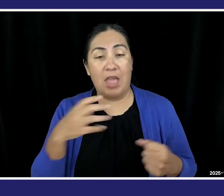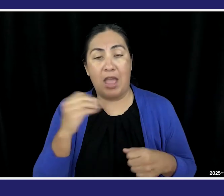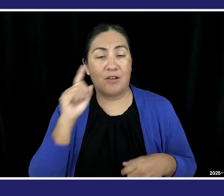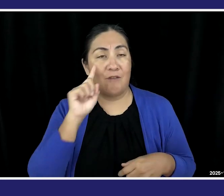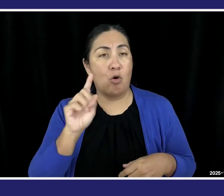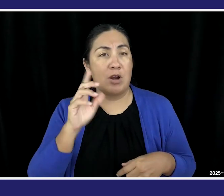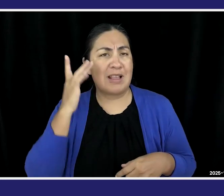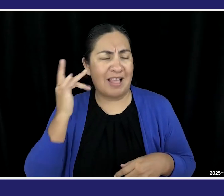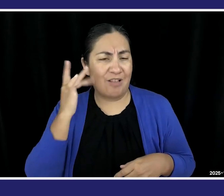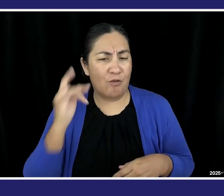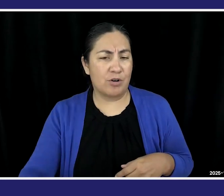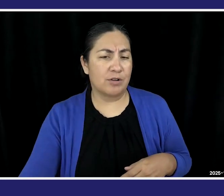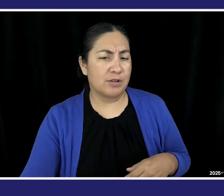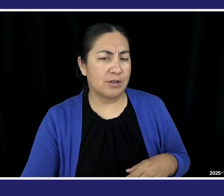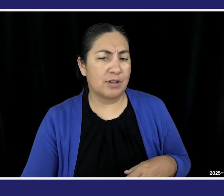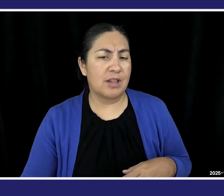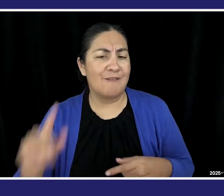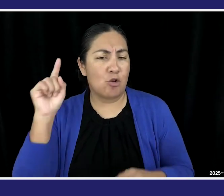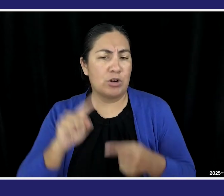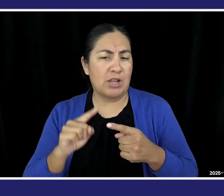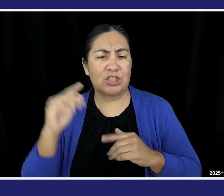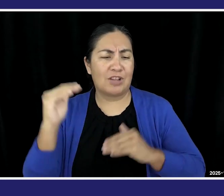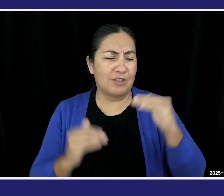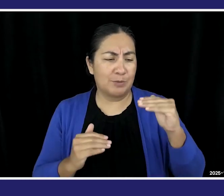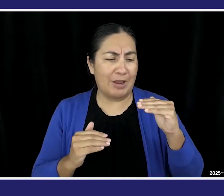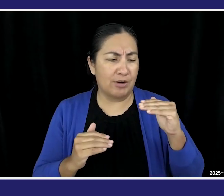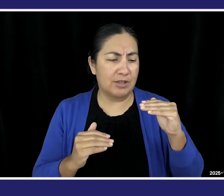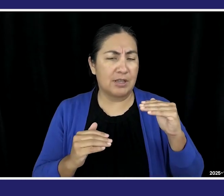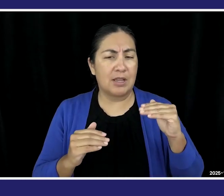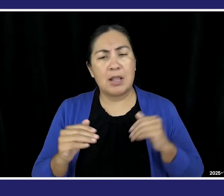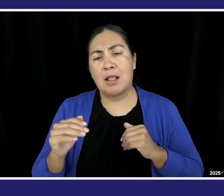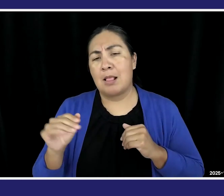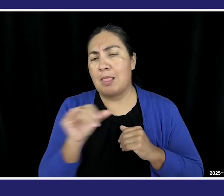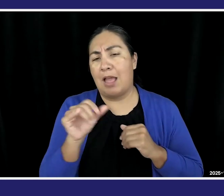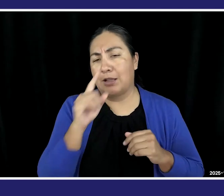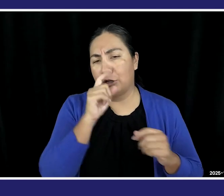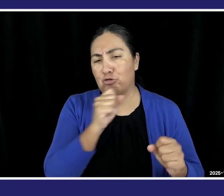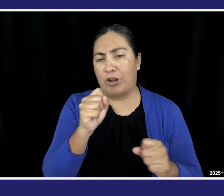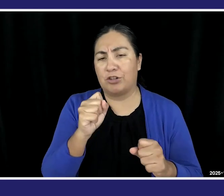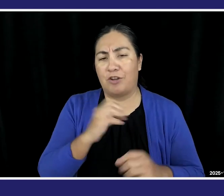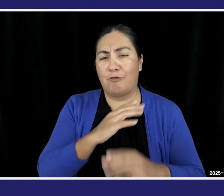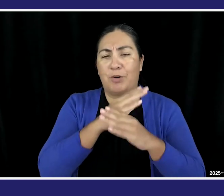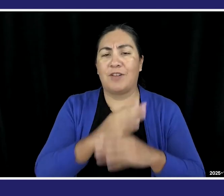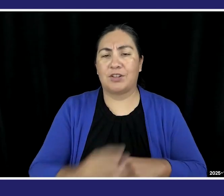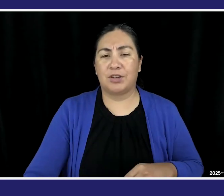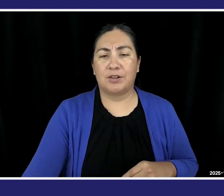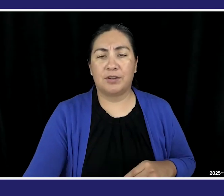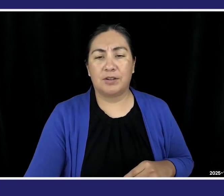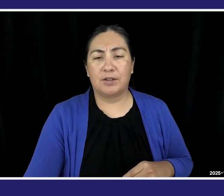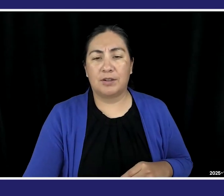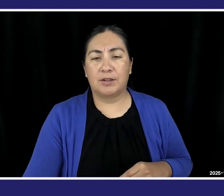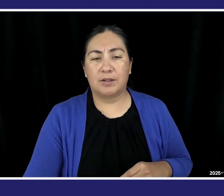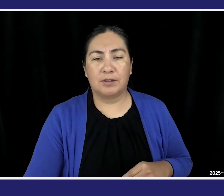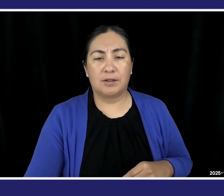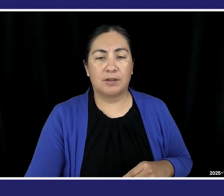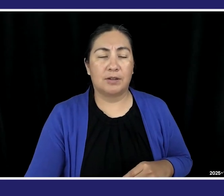disparities, like the strategy of prevention at the state level. And here at